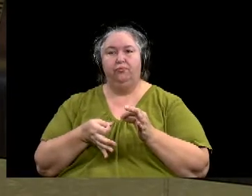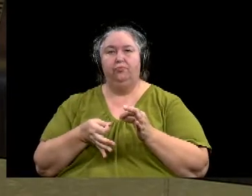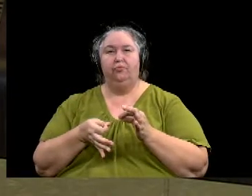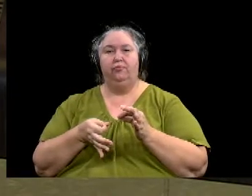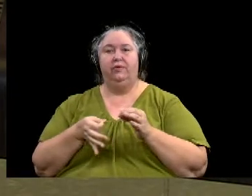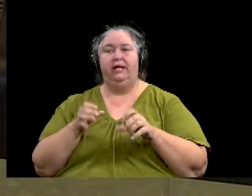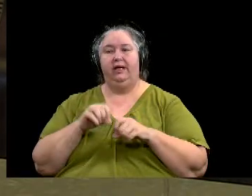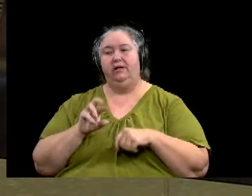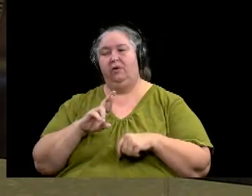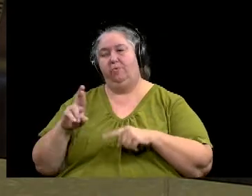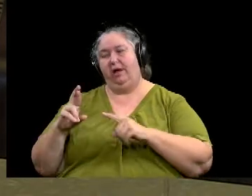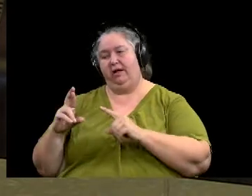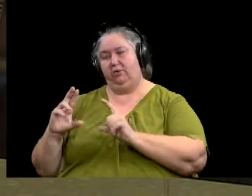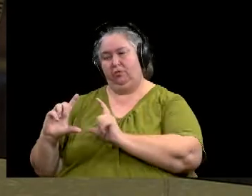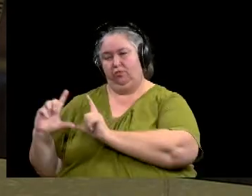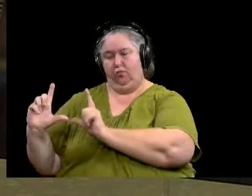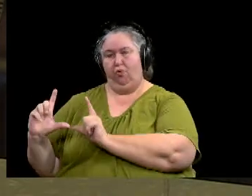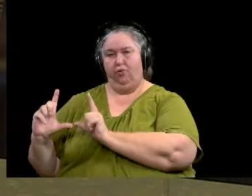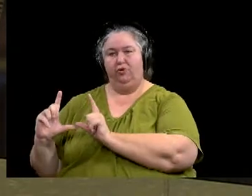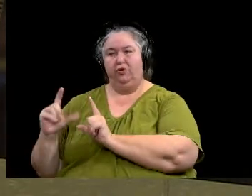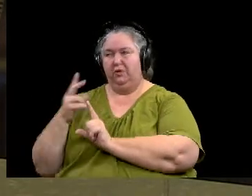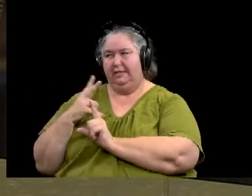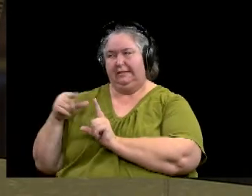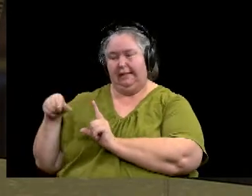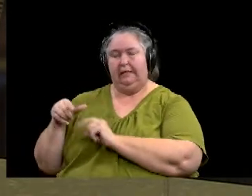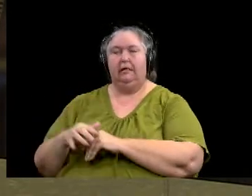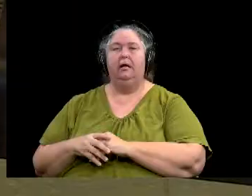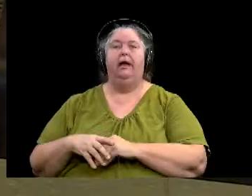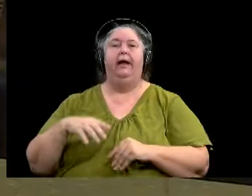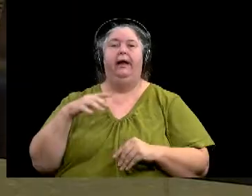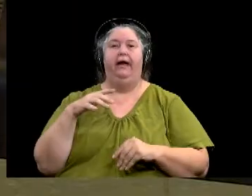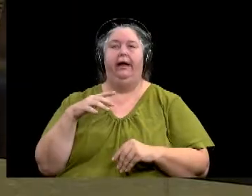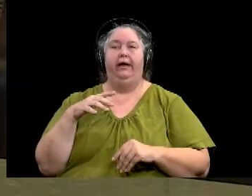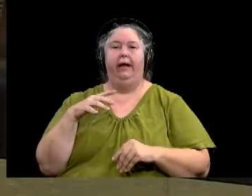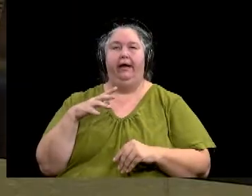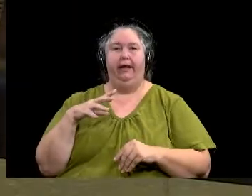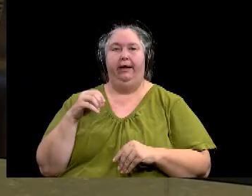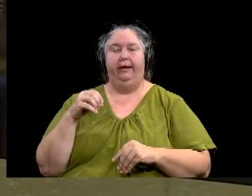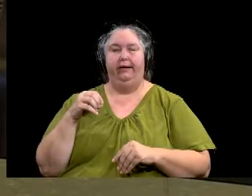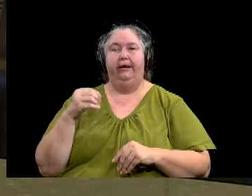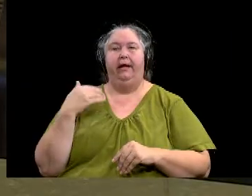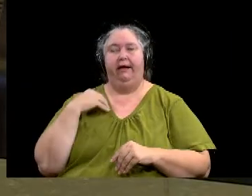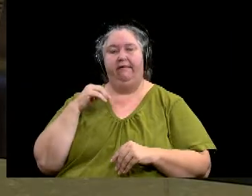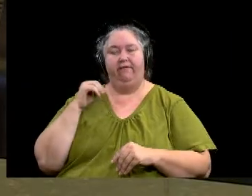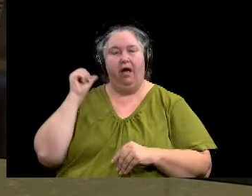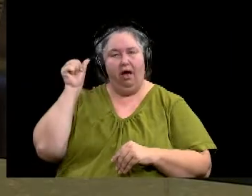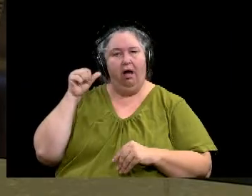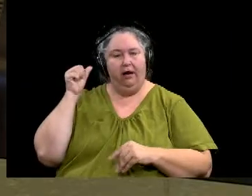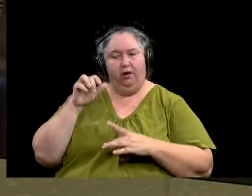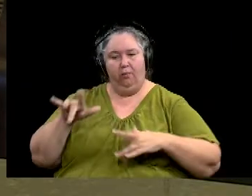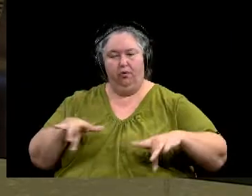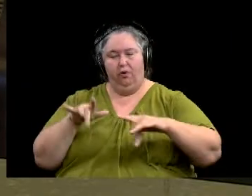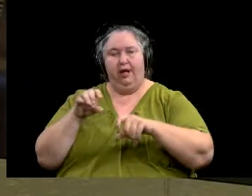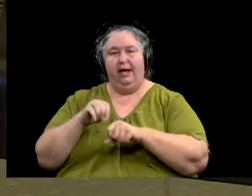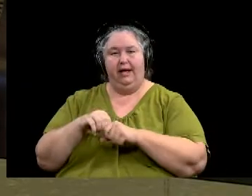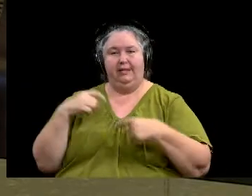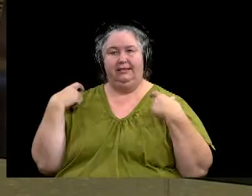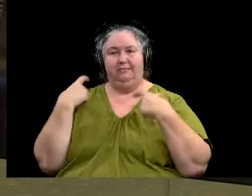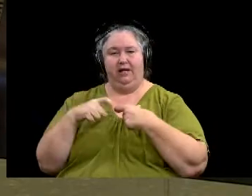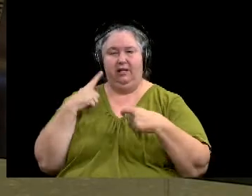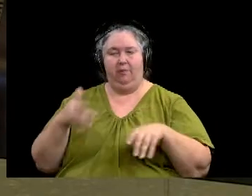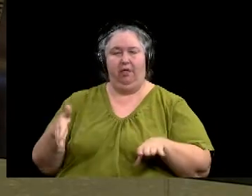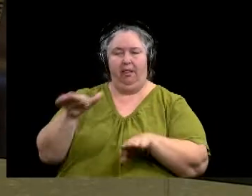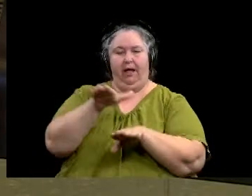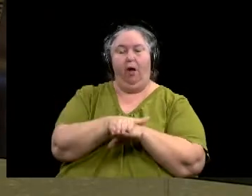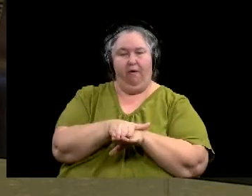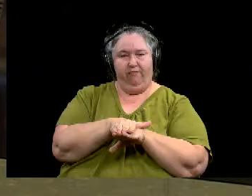image. And we also have an audio being recorded in Spanish in our studio that will lay over the video, and we'll be able to show that this afternoon at